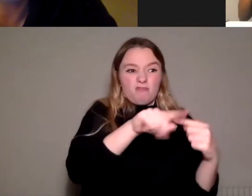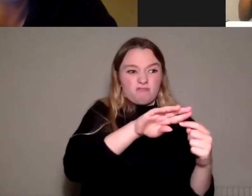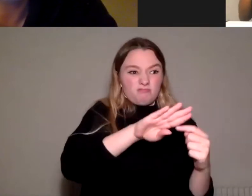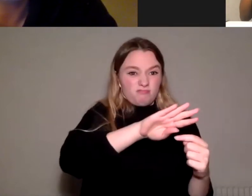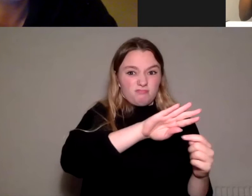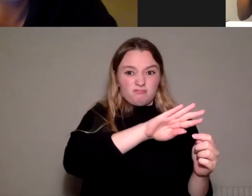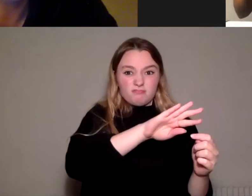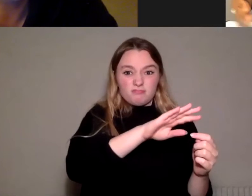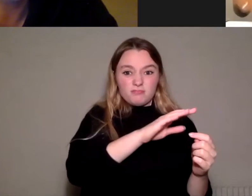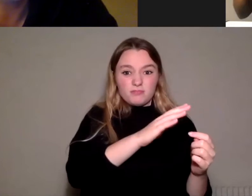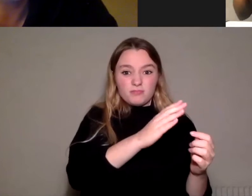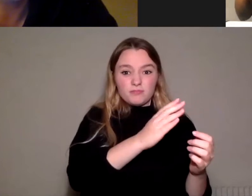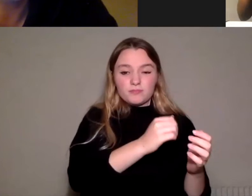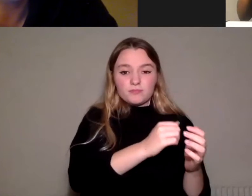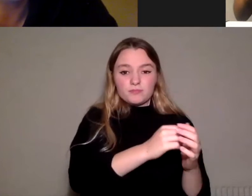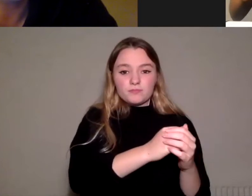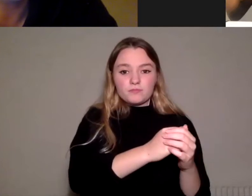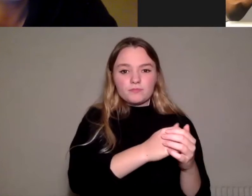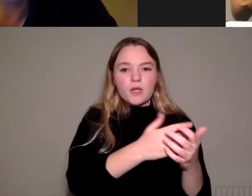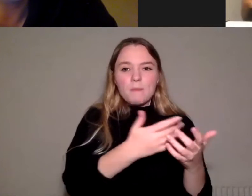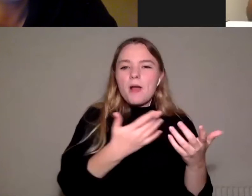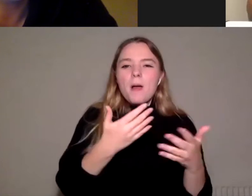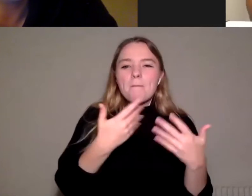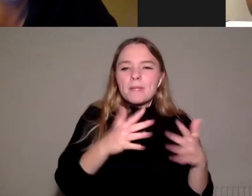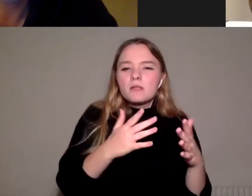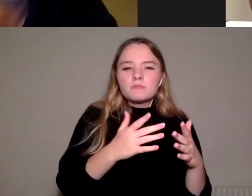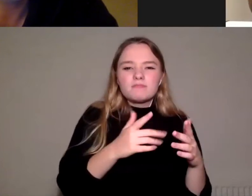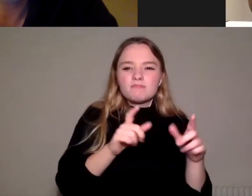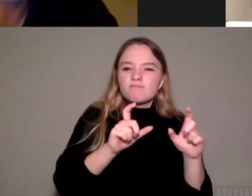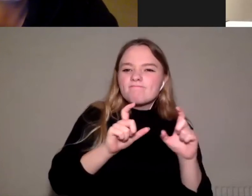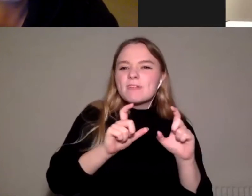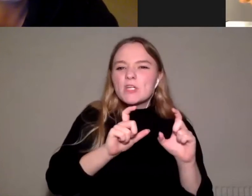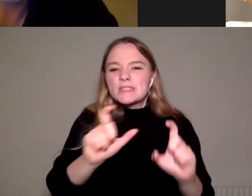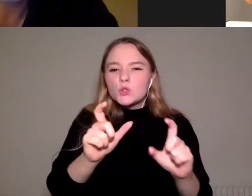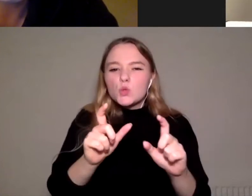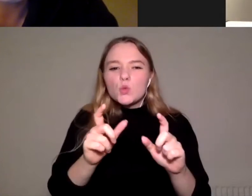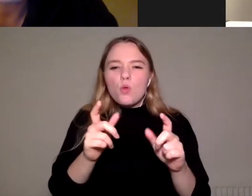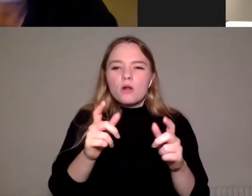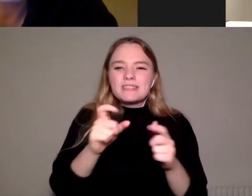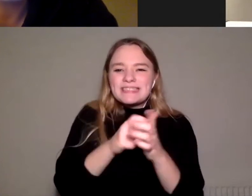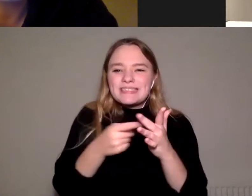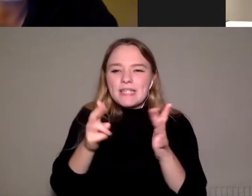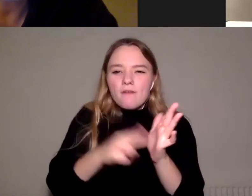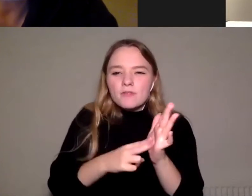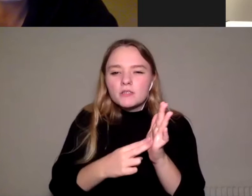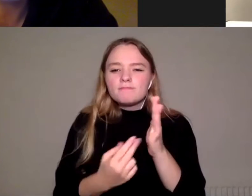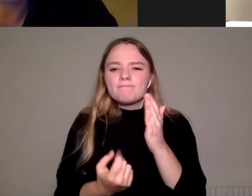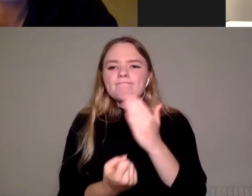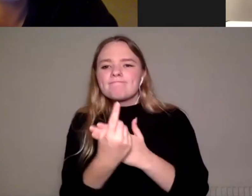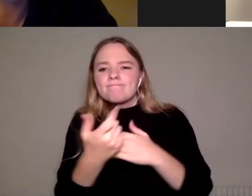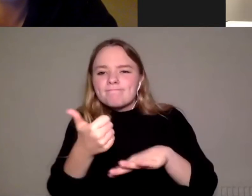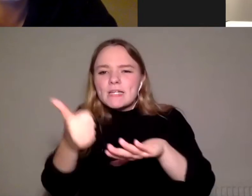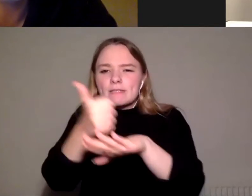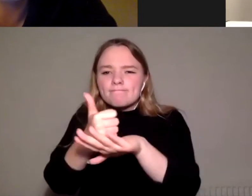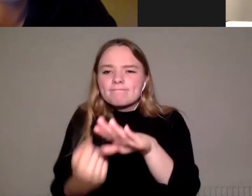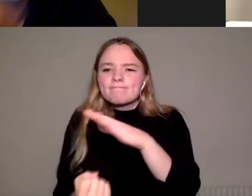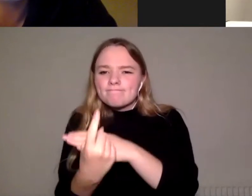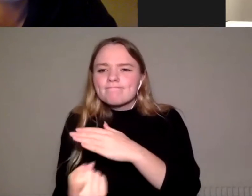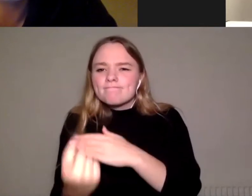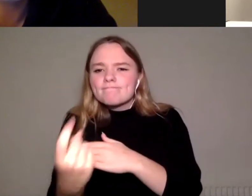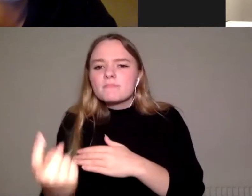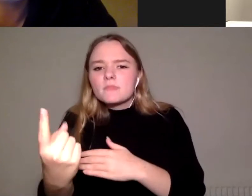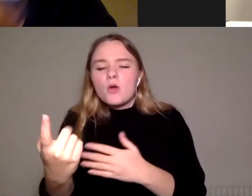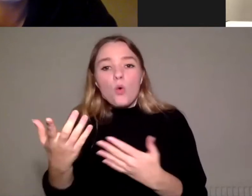since then, I've just continued organising other protests across Devon. I've continued making videos, going to the